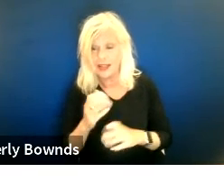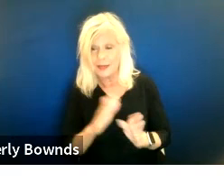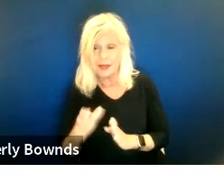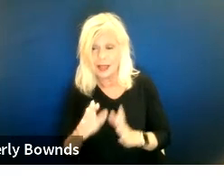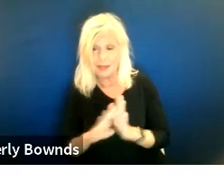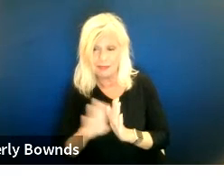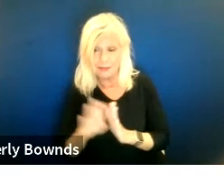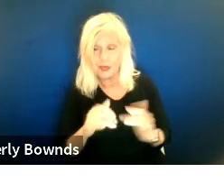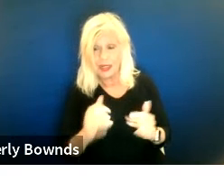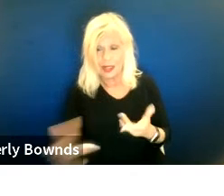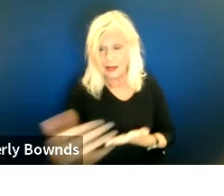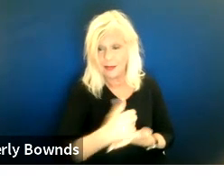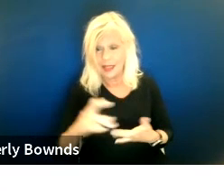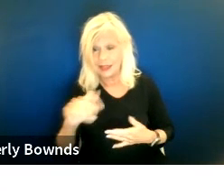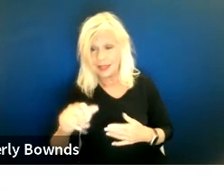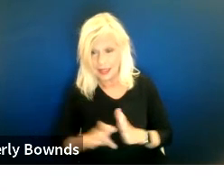slide.